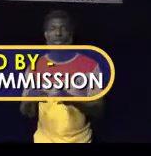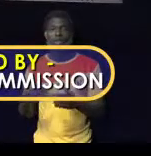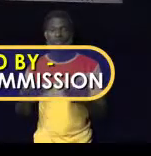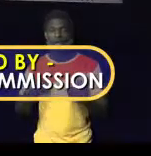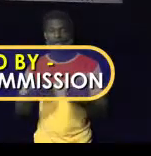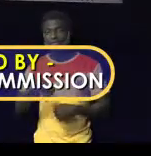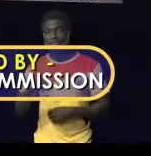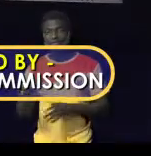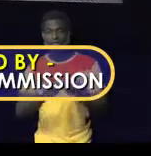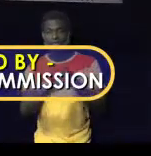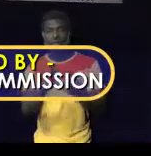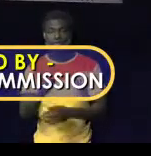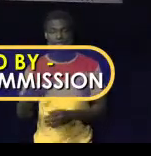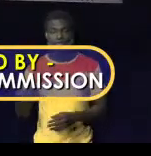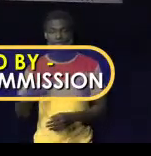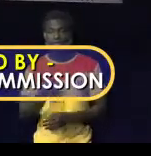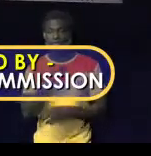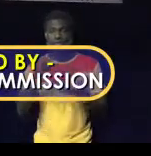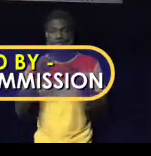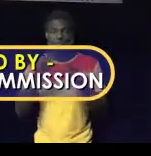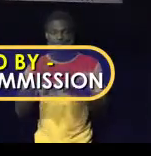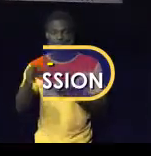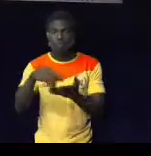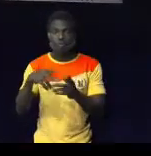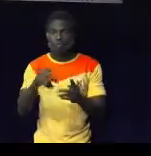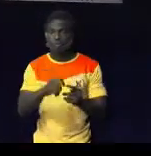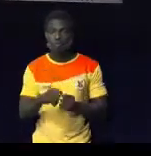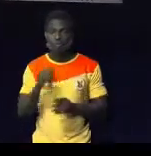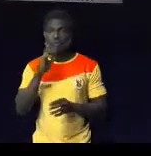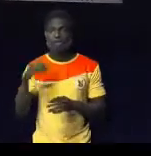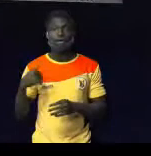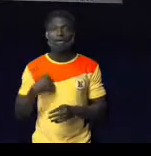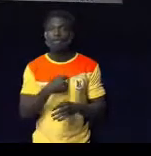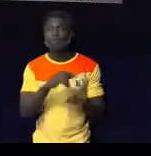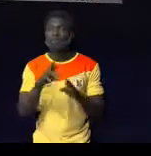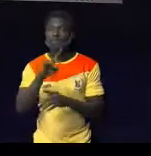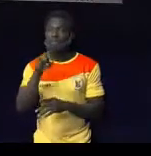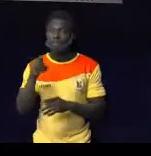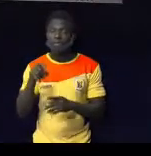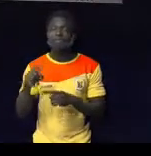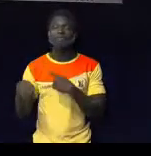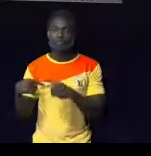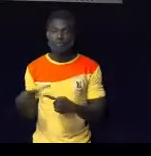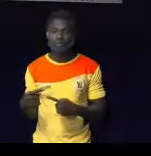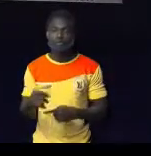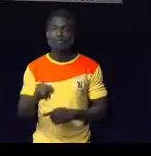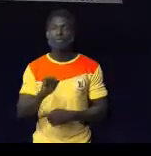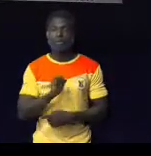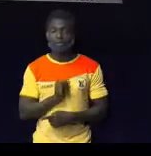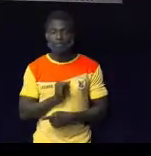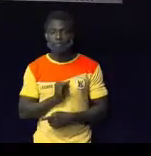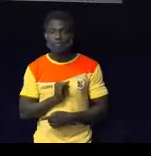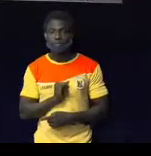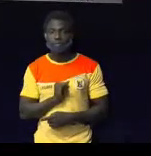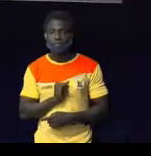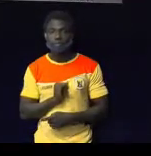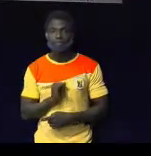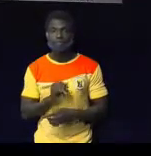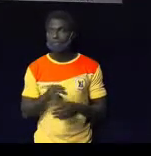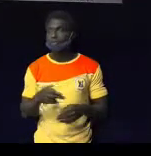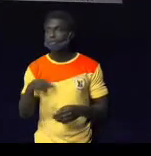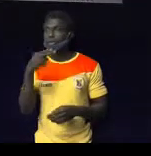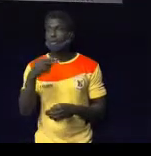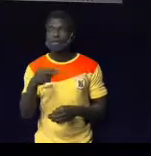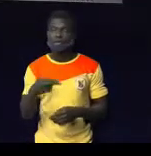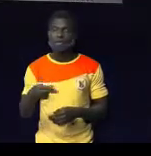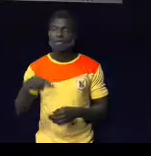Let's have other examples. And we're going to read together. Are we ready? Go. High,